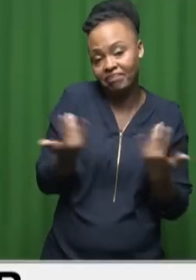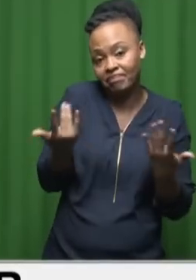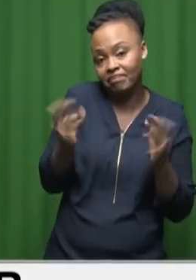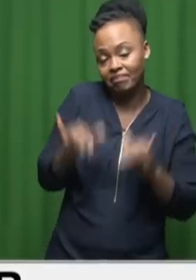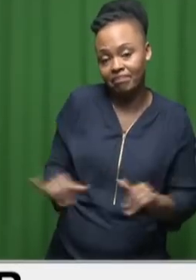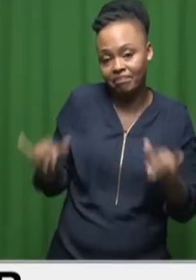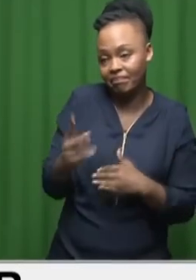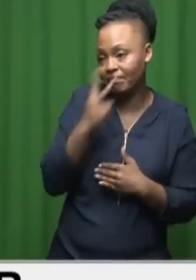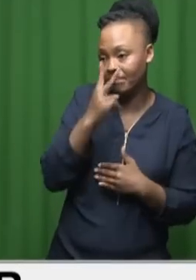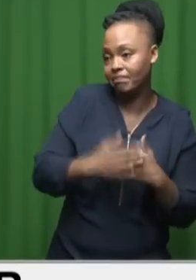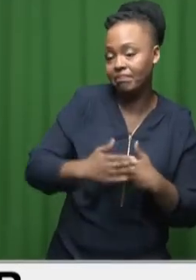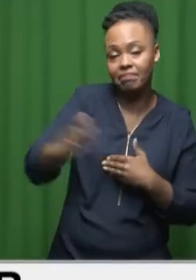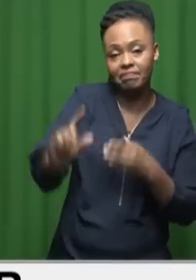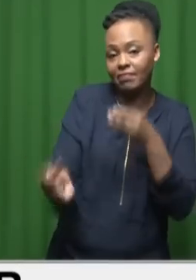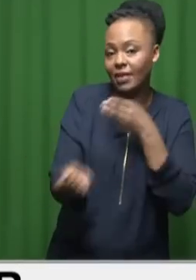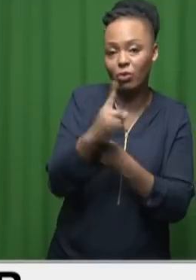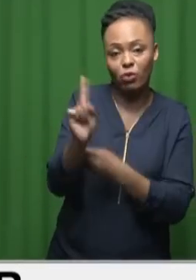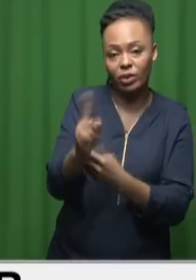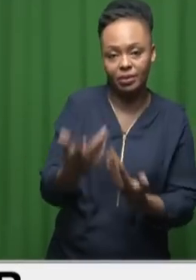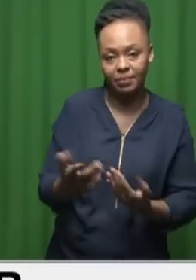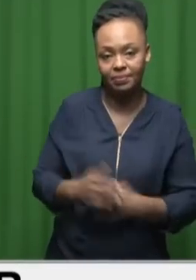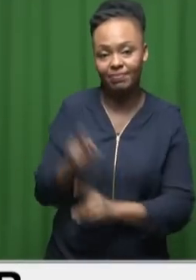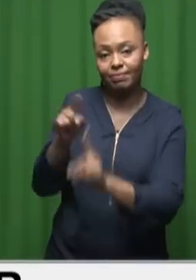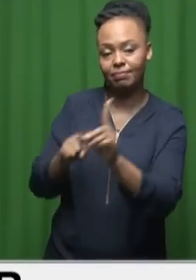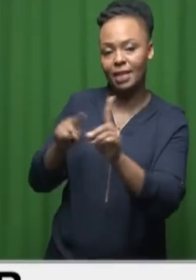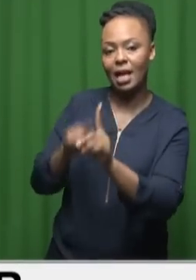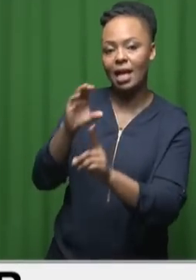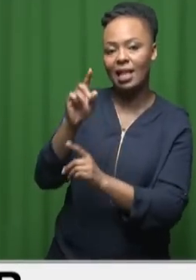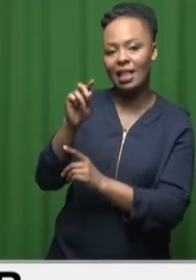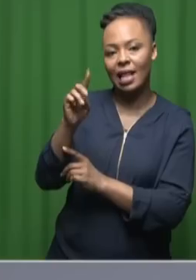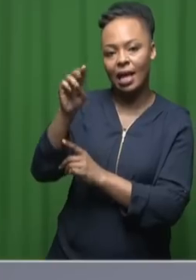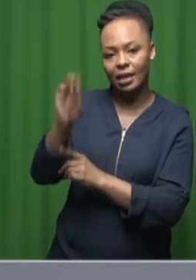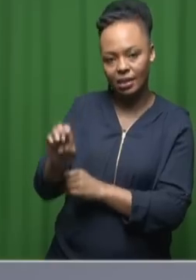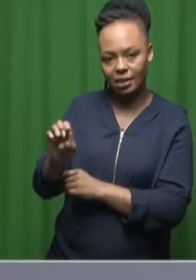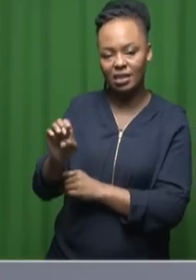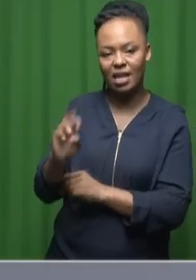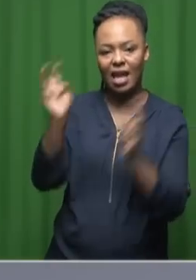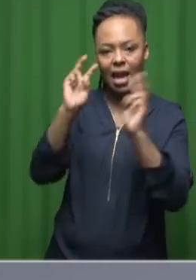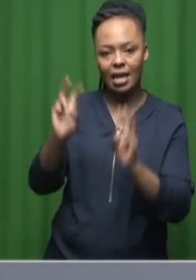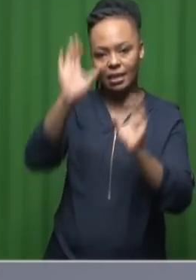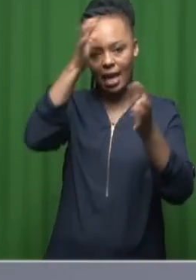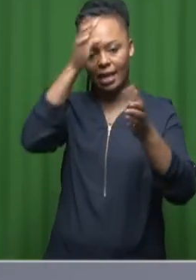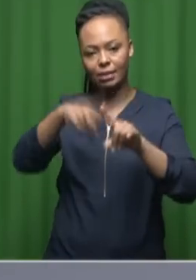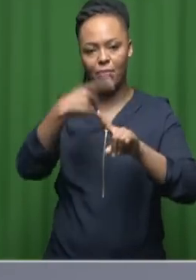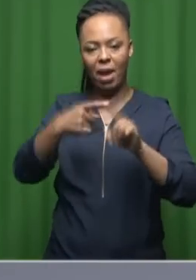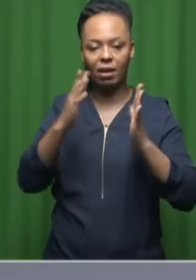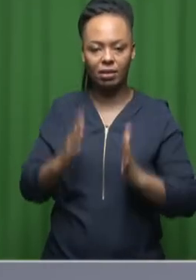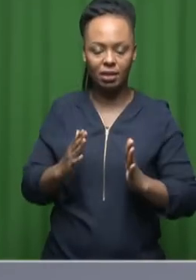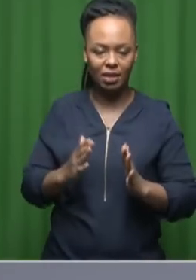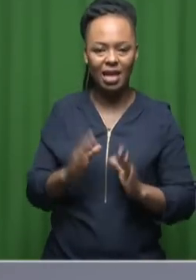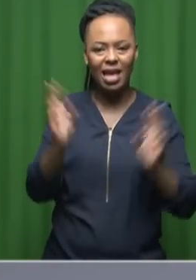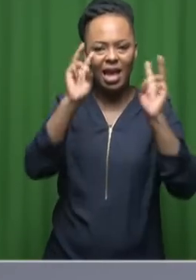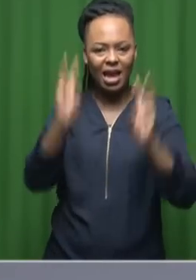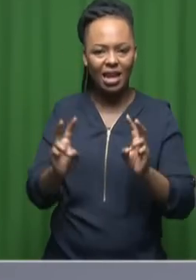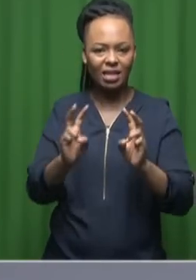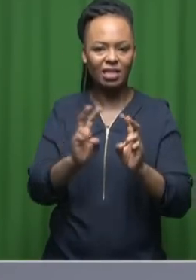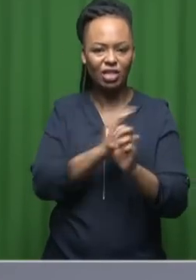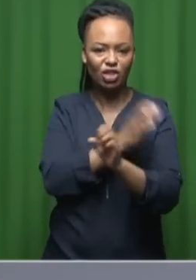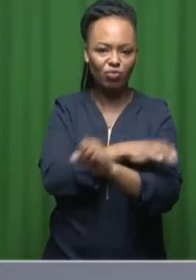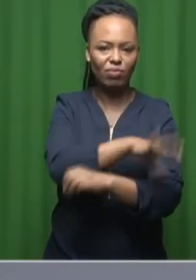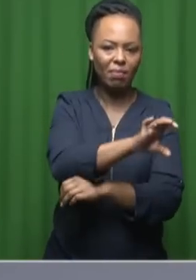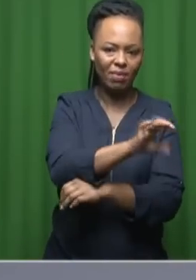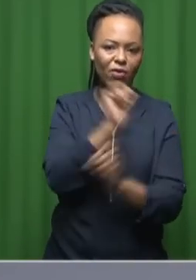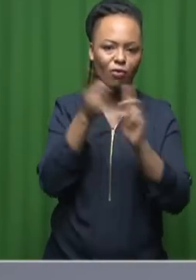Clyde Mallinson, thank you so much, energy expert, speaking to us about energy generation capacity of Eskom, as there